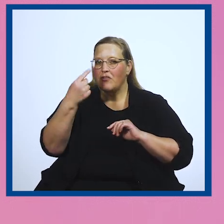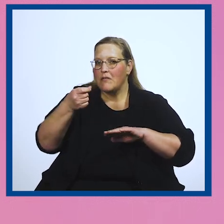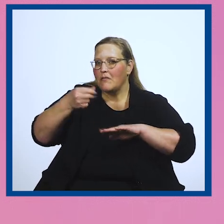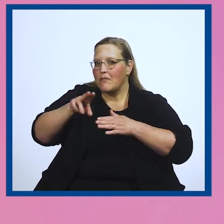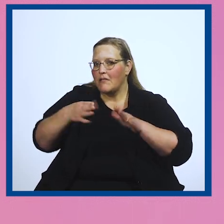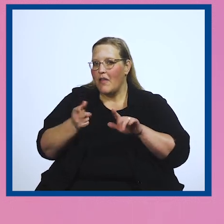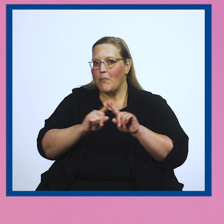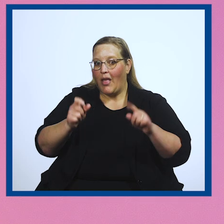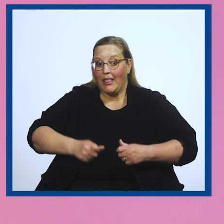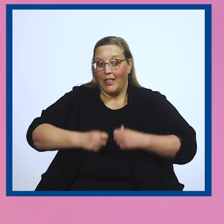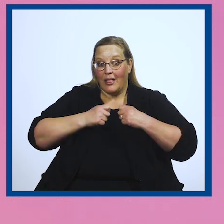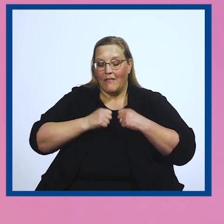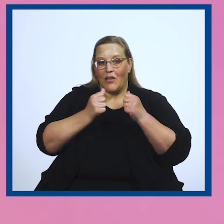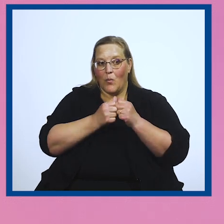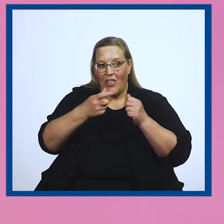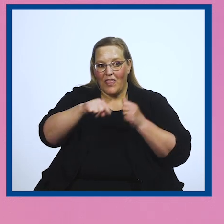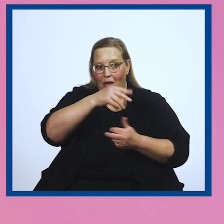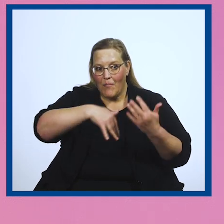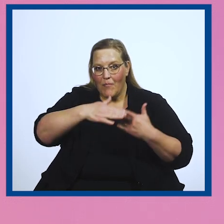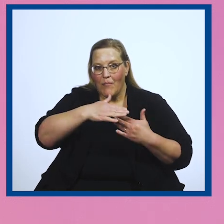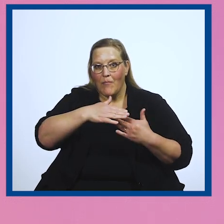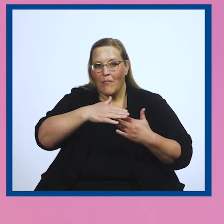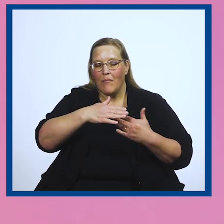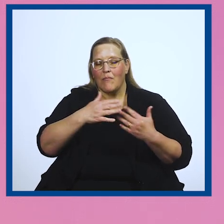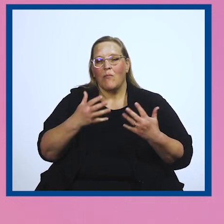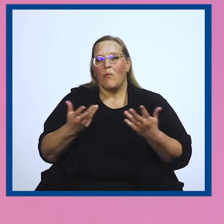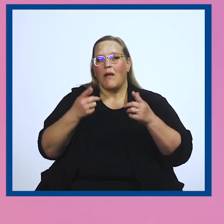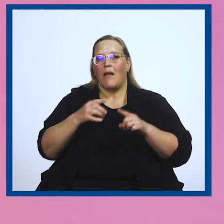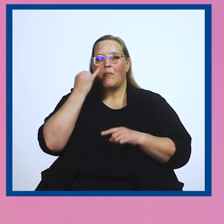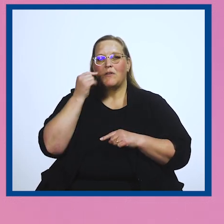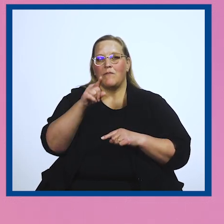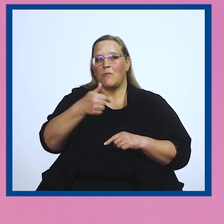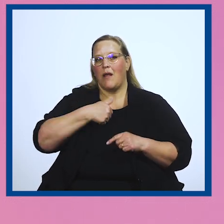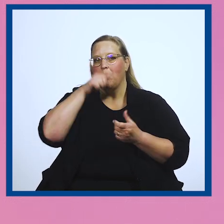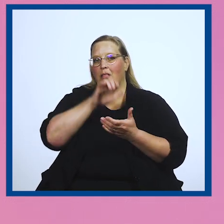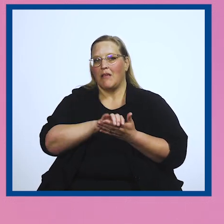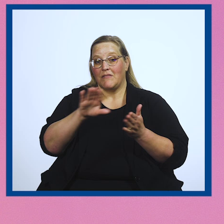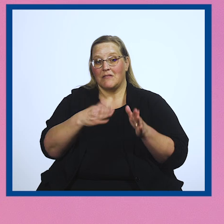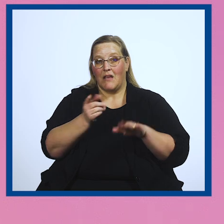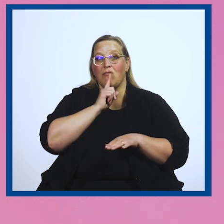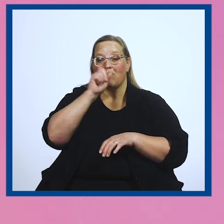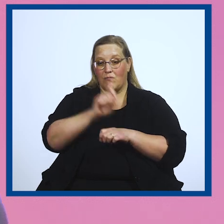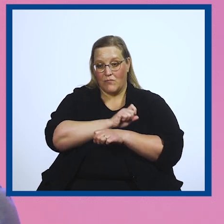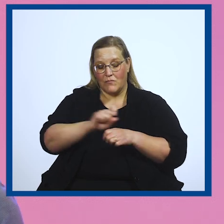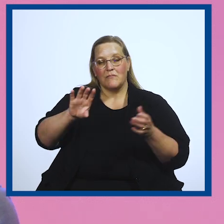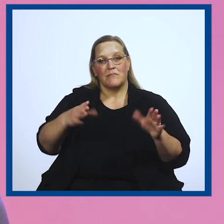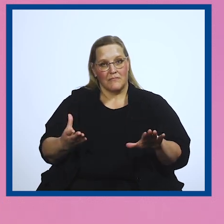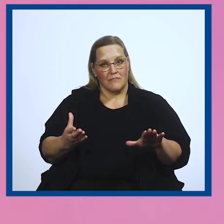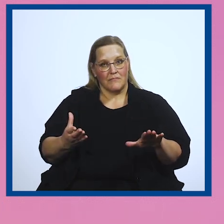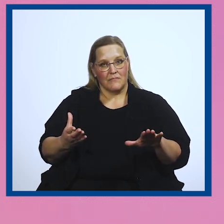with them. What could happen if you and I believe that death really is dead? Here's what's amazing